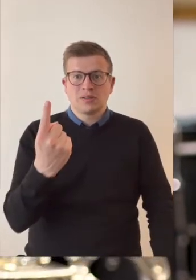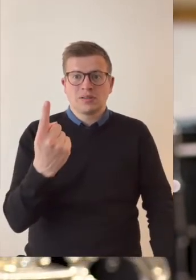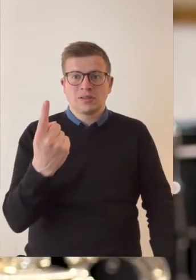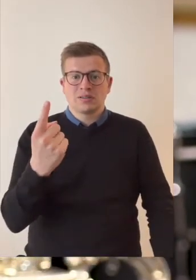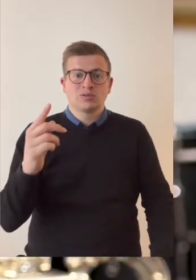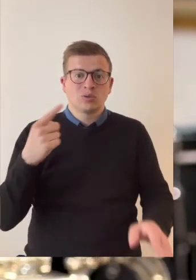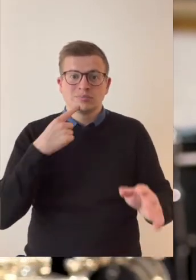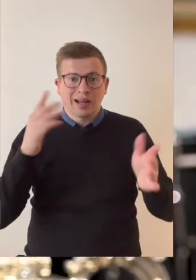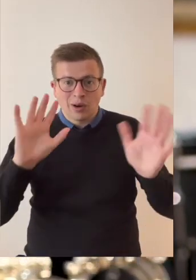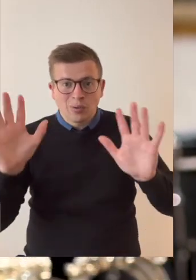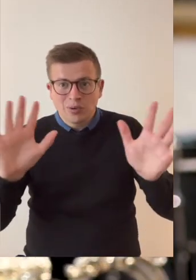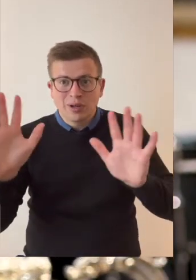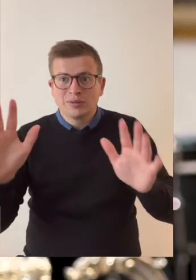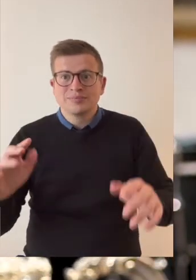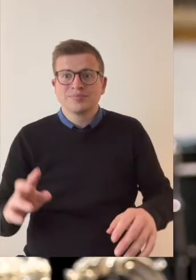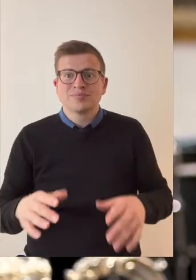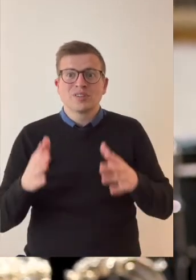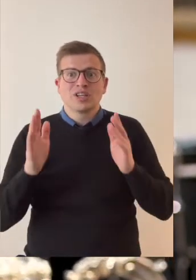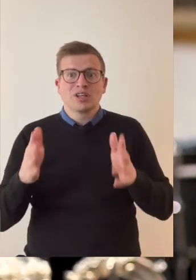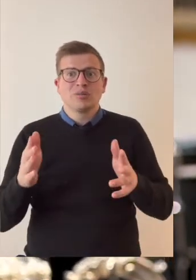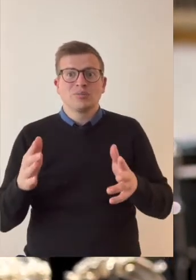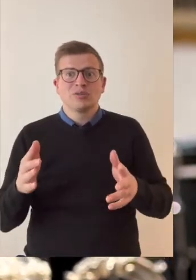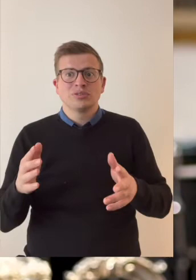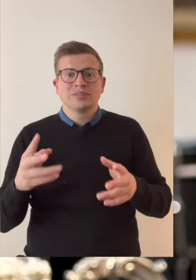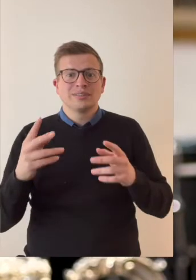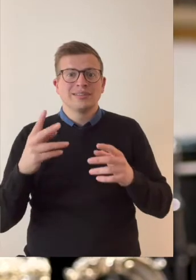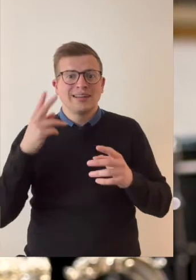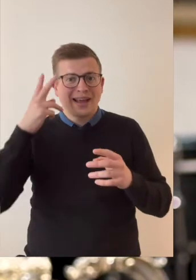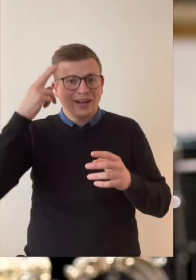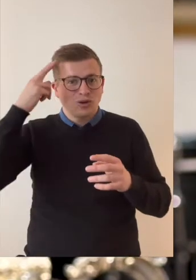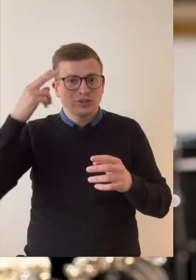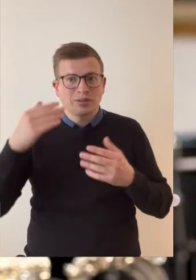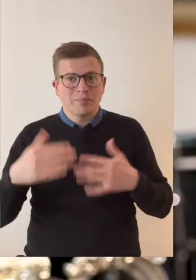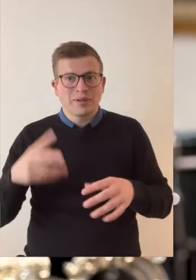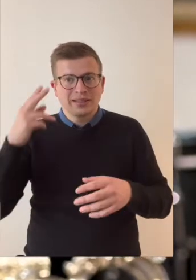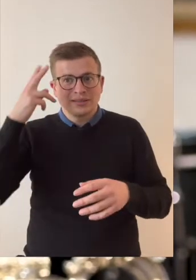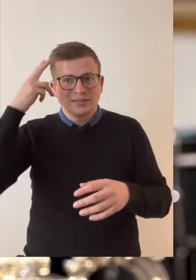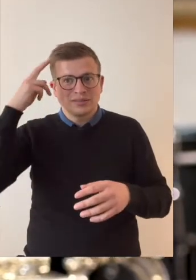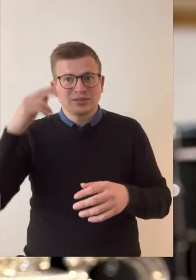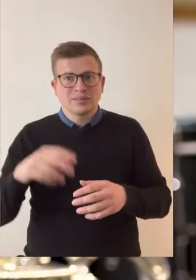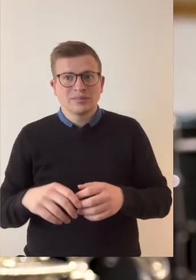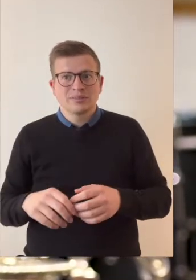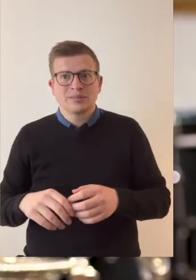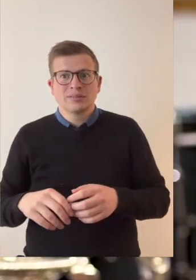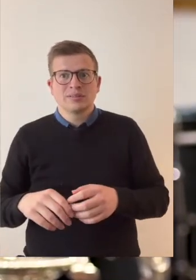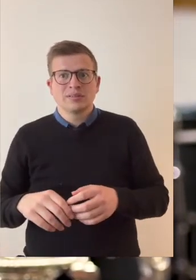to greet us, and he must have just had, he's just had his hair done, a blue rinse he'd had.